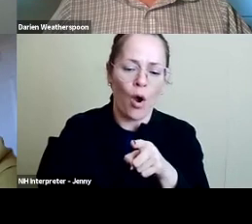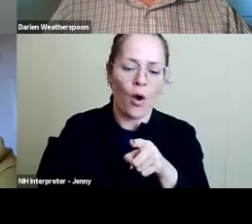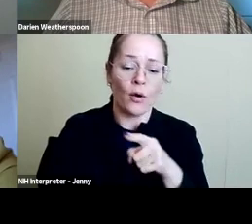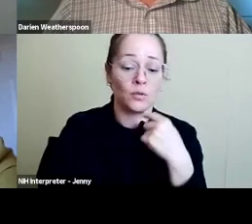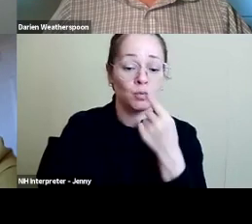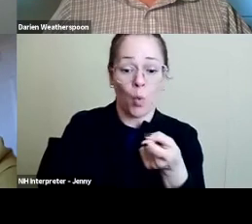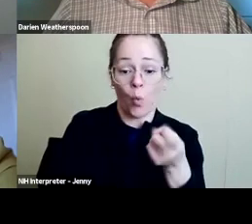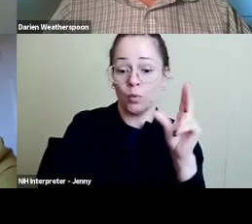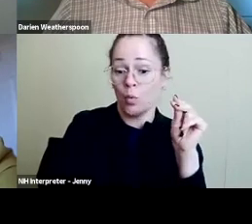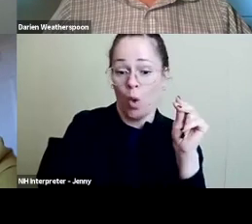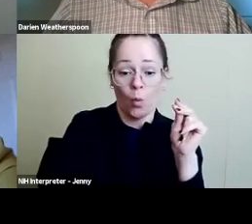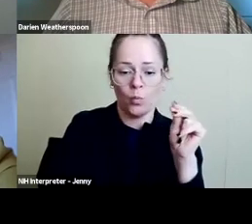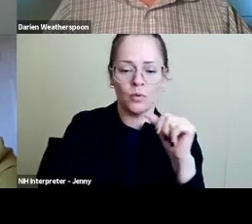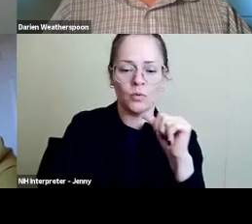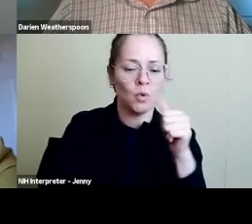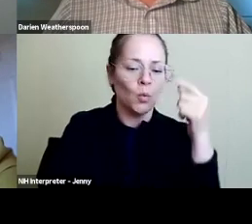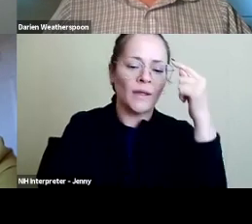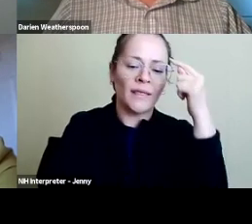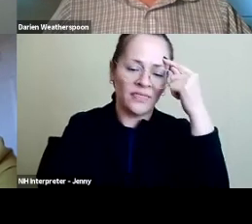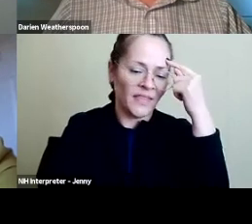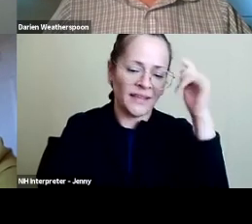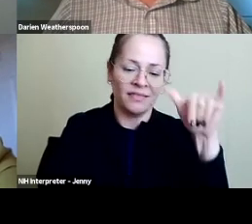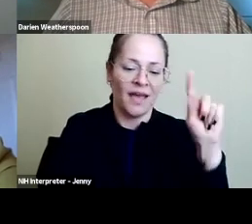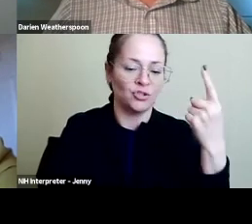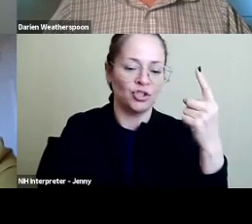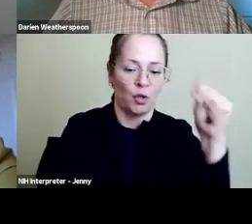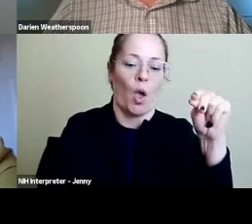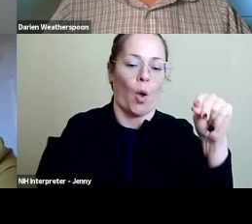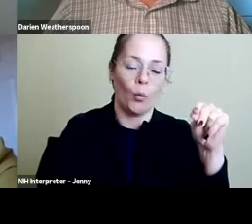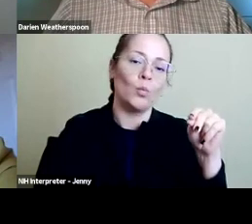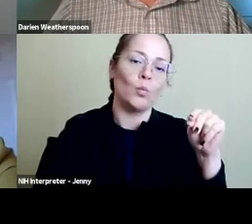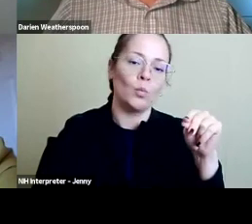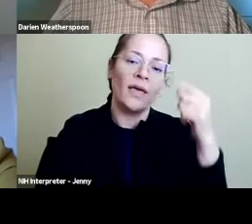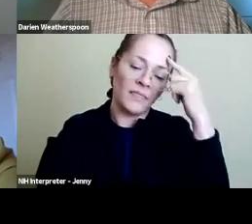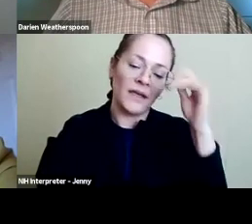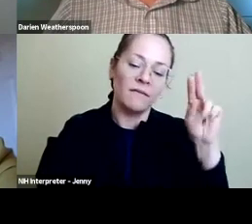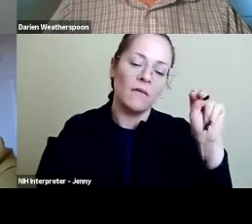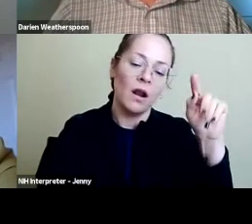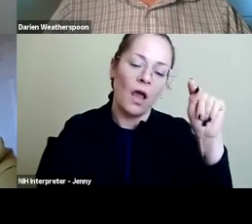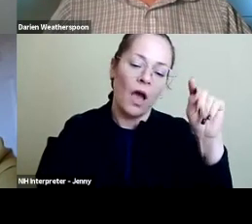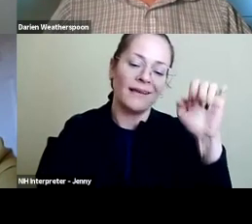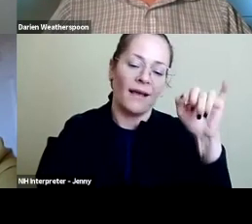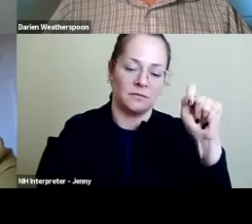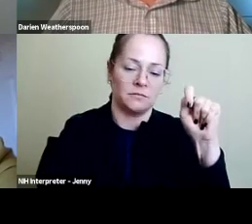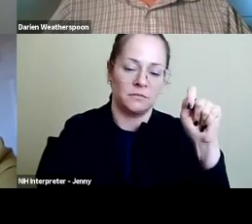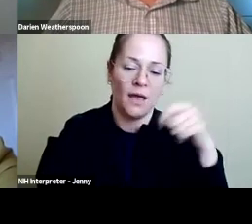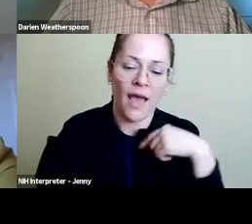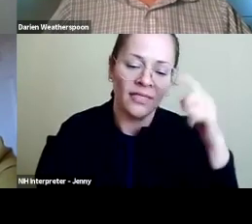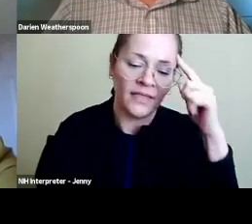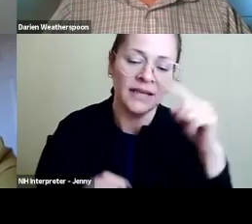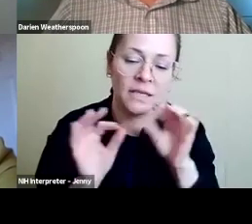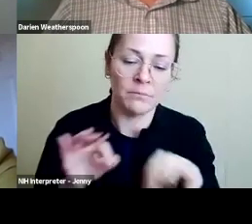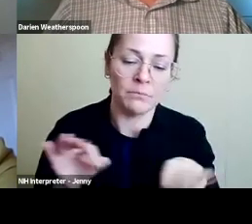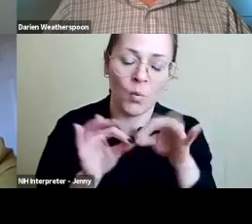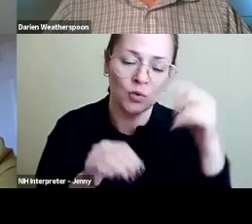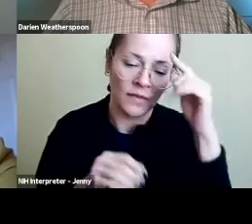yet, don't view it as simply no, view it as not yet. And I think it is important to think about how can I improve